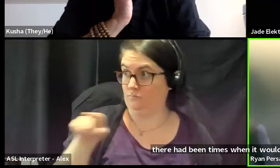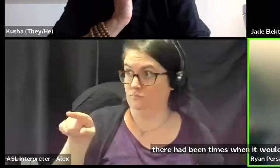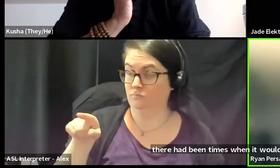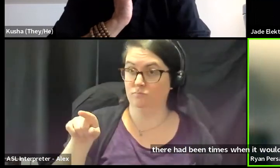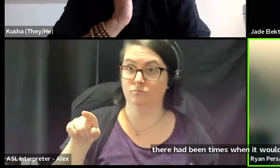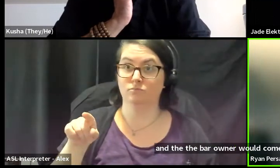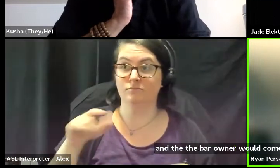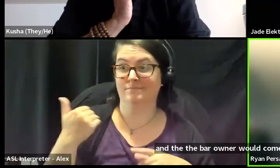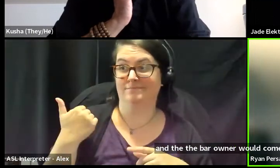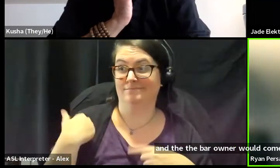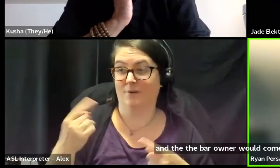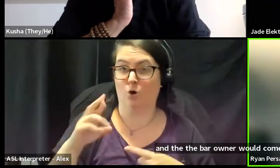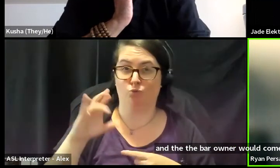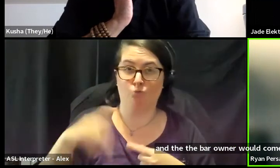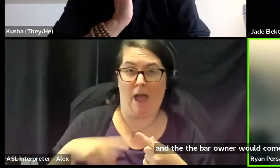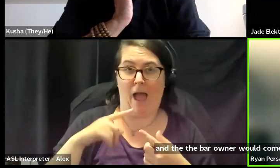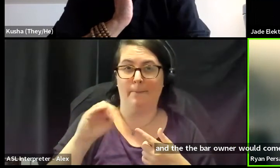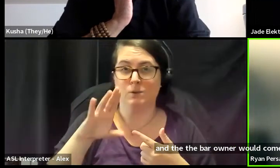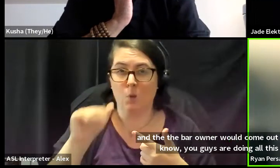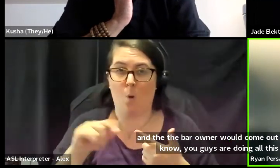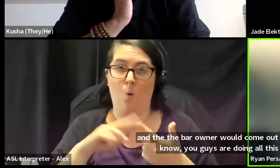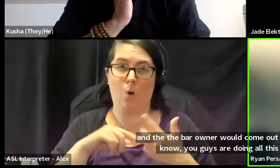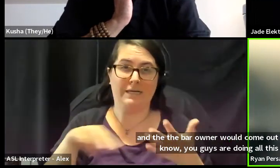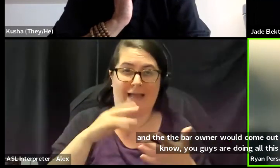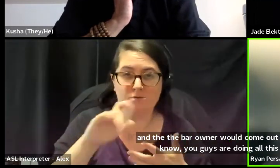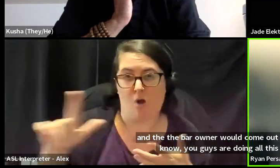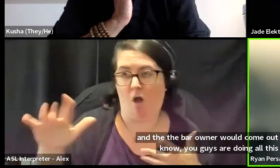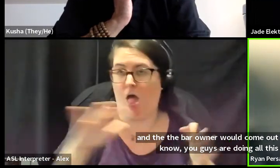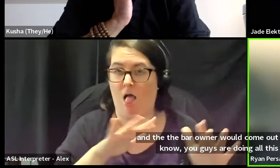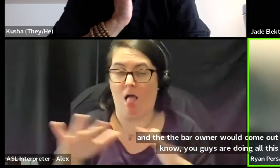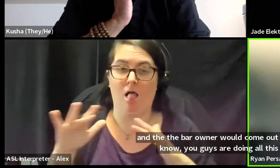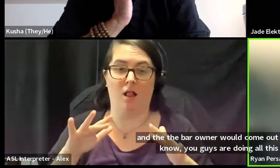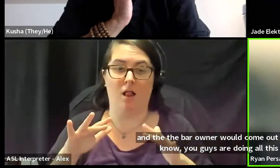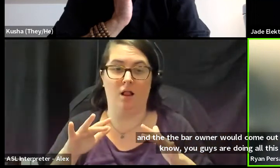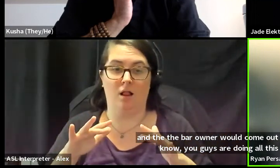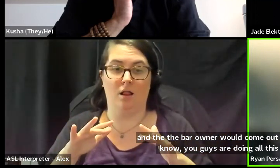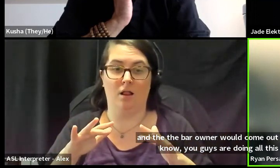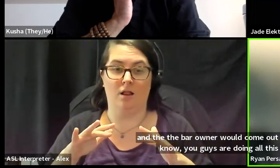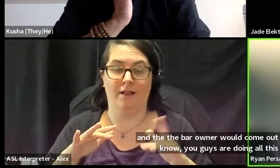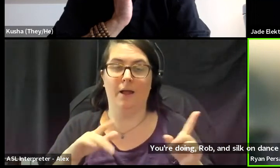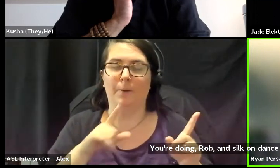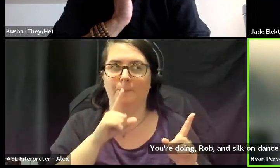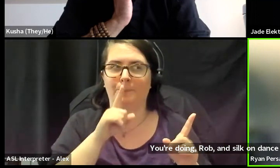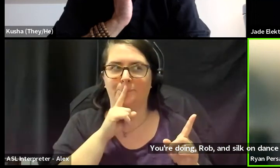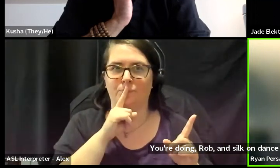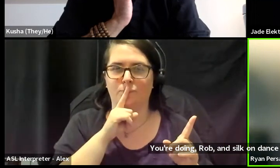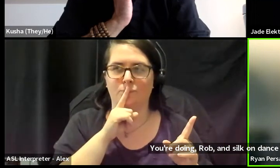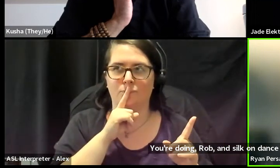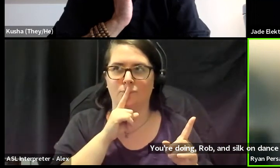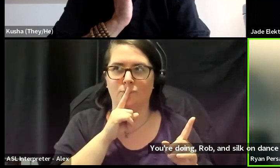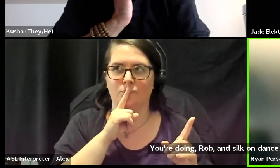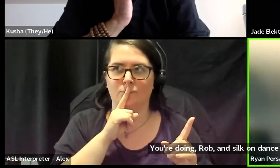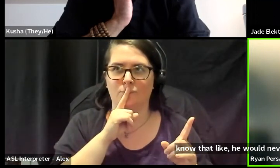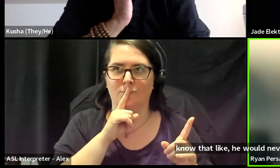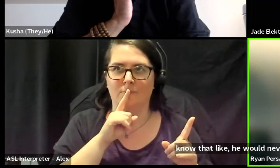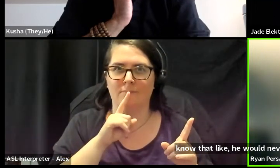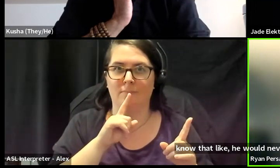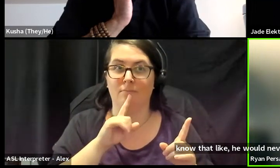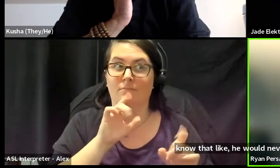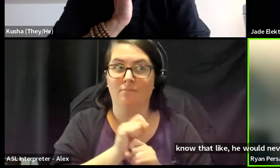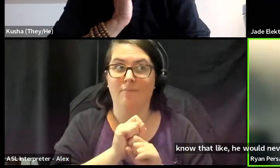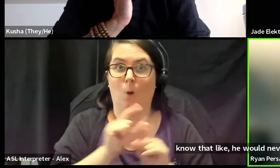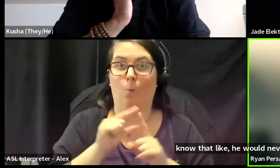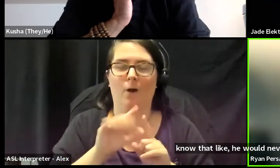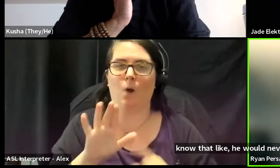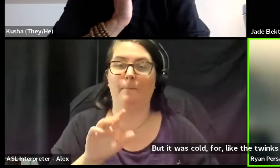racialized music, you're doing rap and soca and dancehall and whatever, that like, he would never say this, but it was code for like, the twinks are coming in, the white twinks are coming